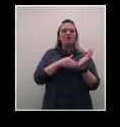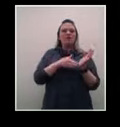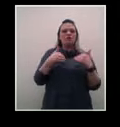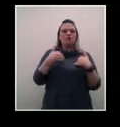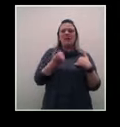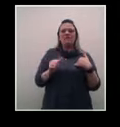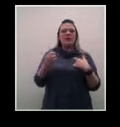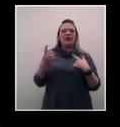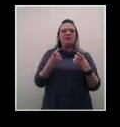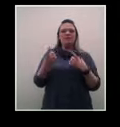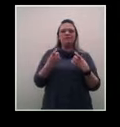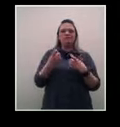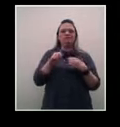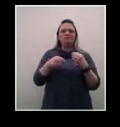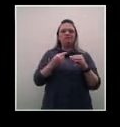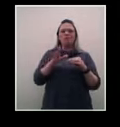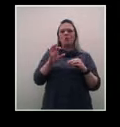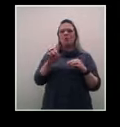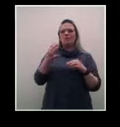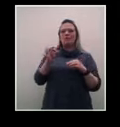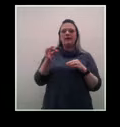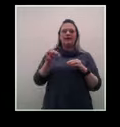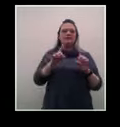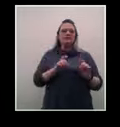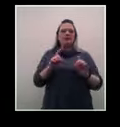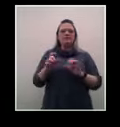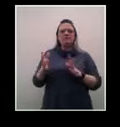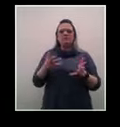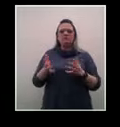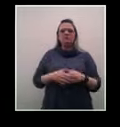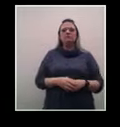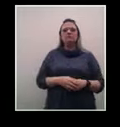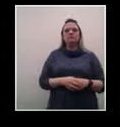about COVID-19 testing at all, or any other type of questions.